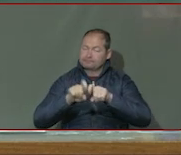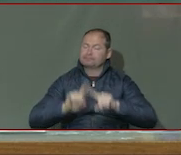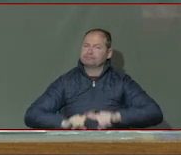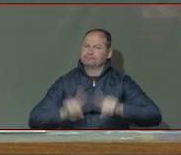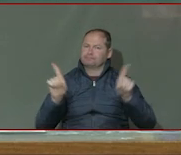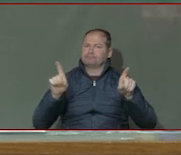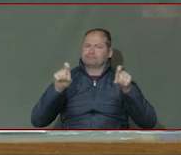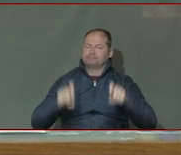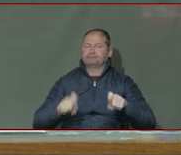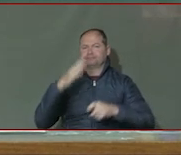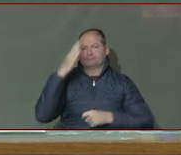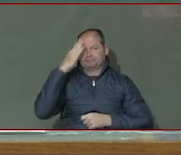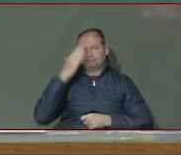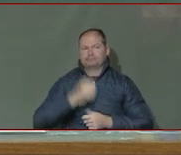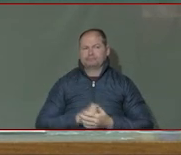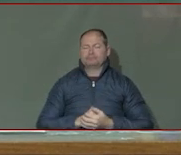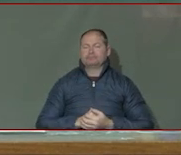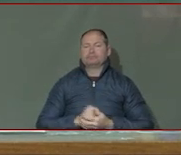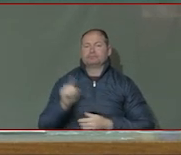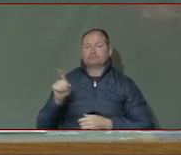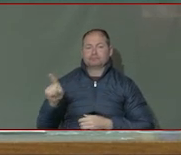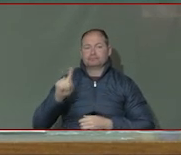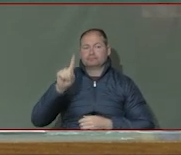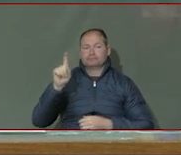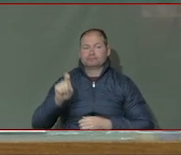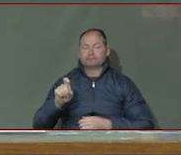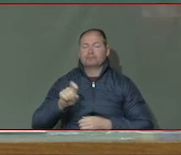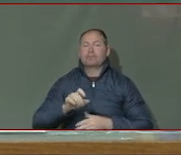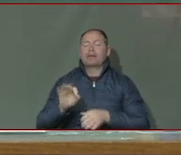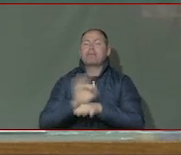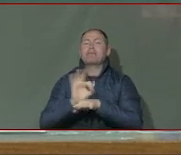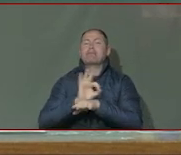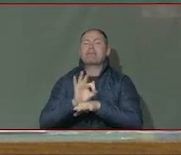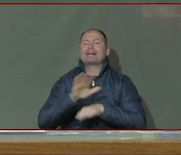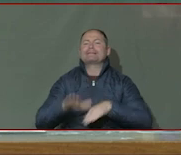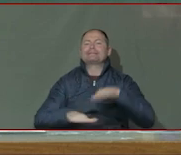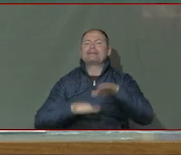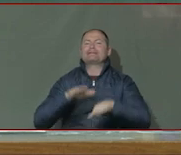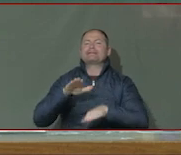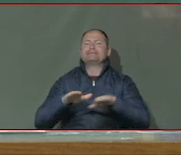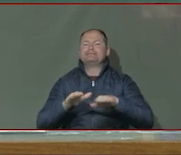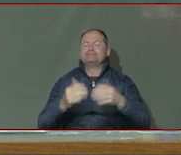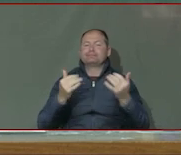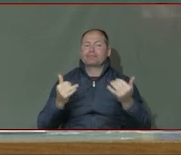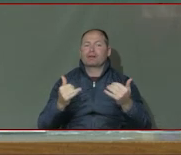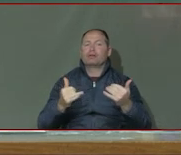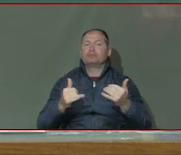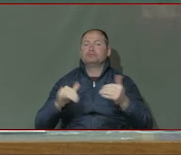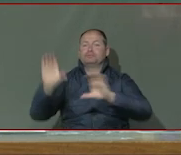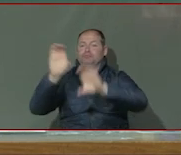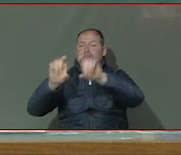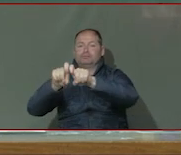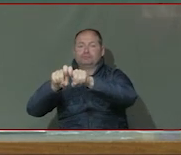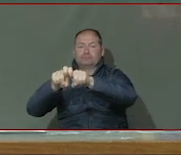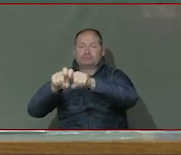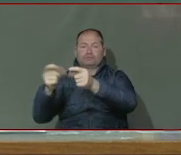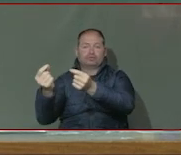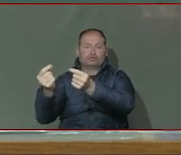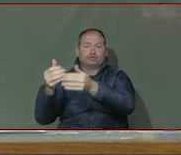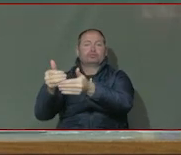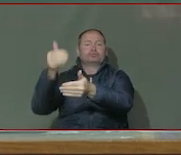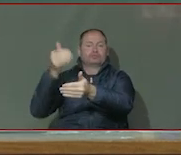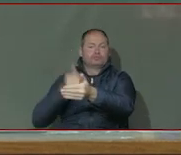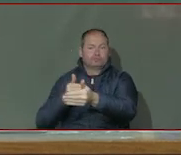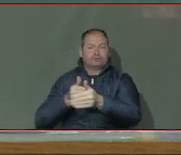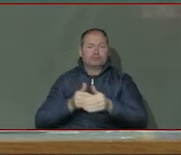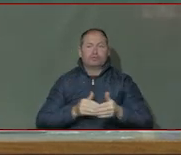to ask about planning steps. Planning steps are always done, obviously, before you set up the experiment. Now, if they ask you about